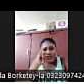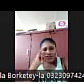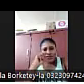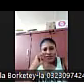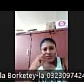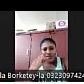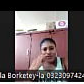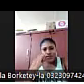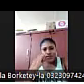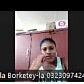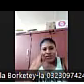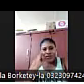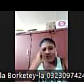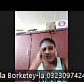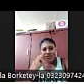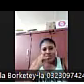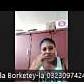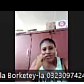J.